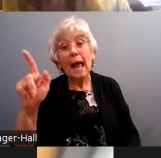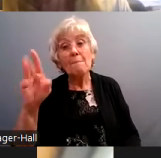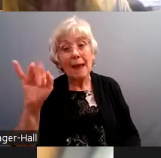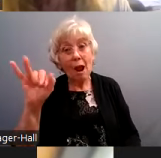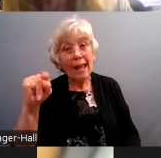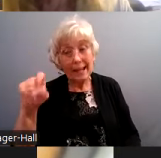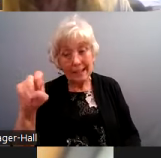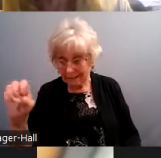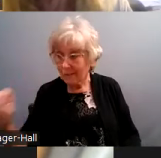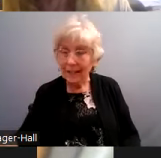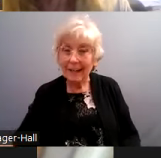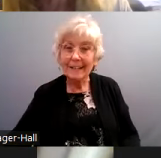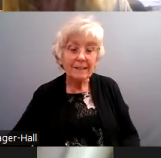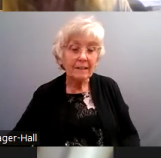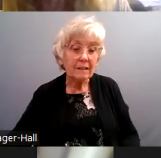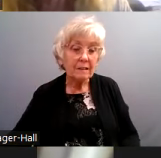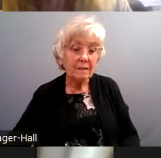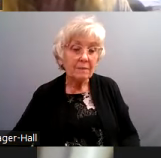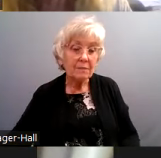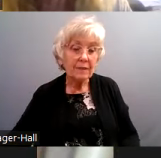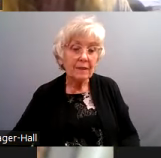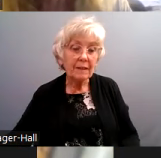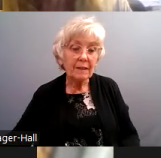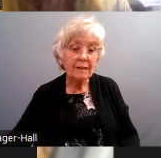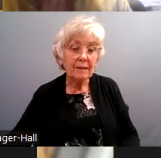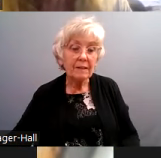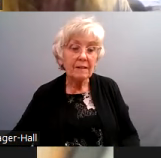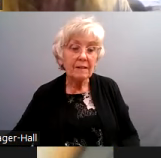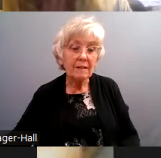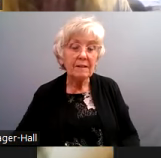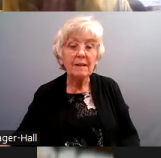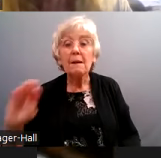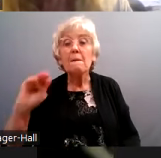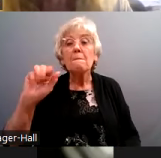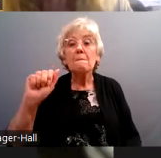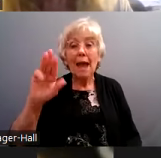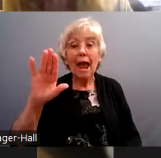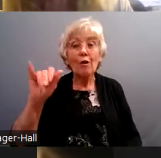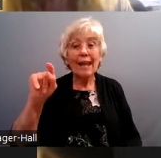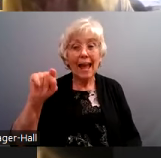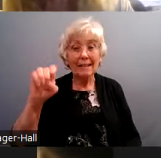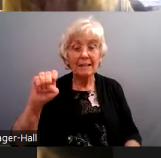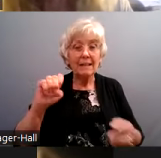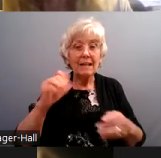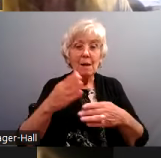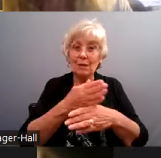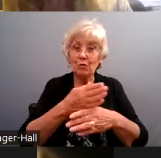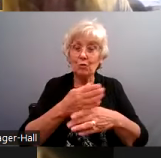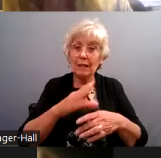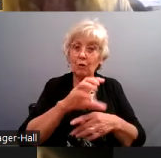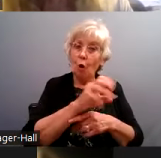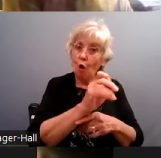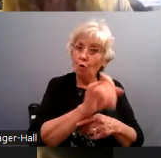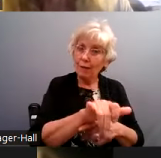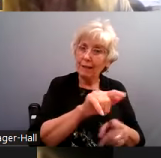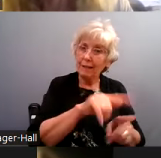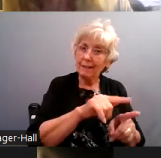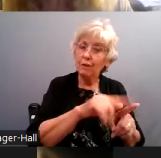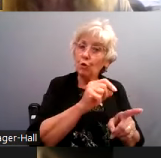says. Okay. Well, let's see. Mariette, it's in between Corey's